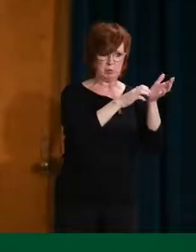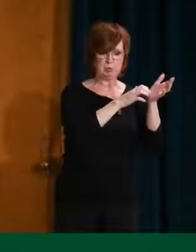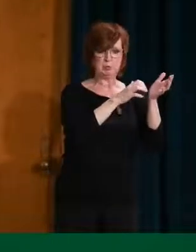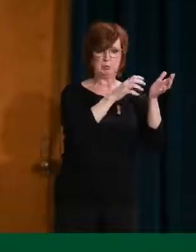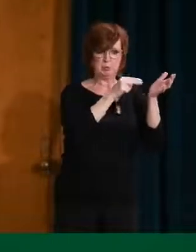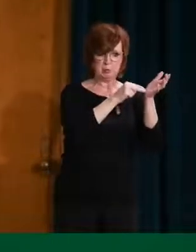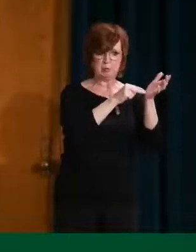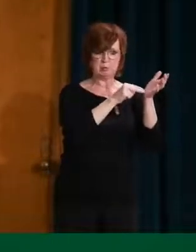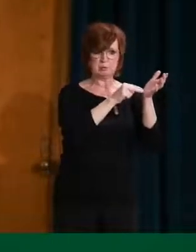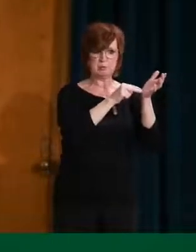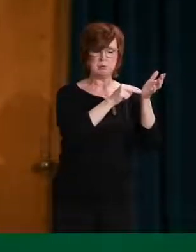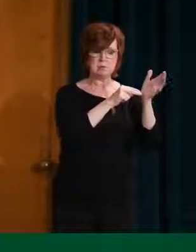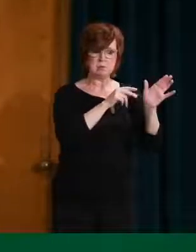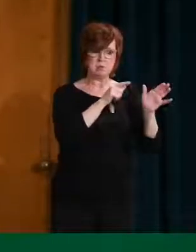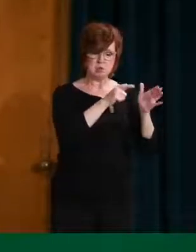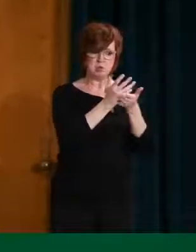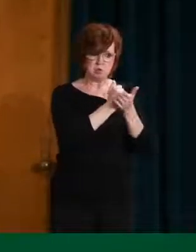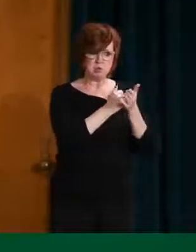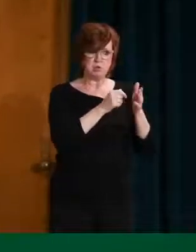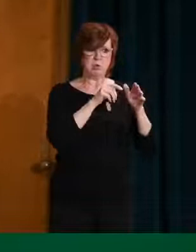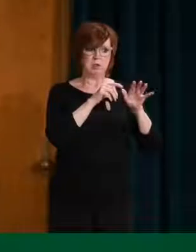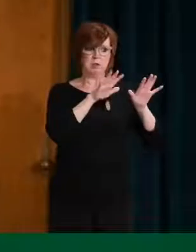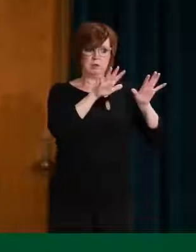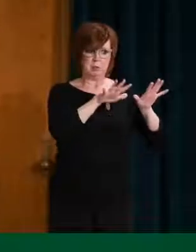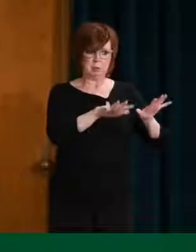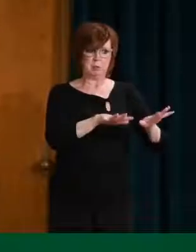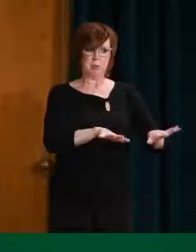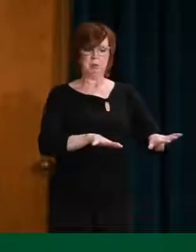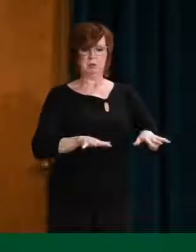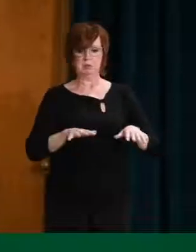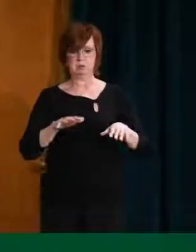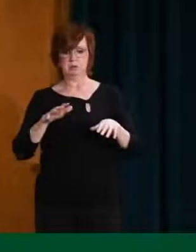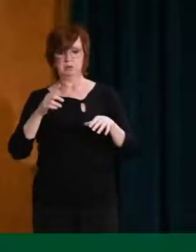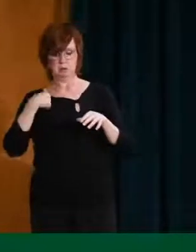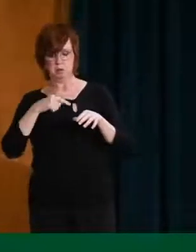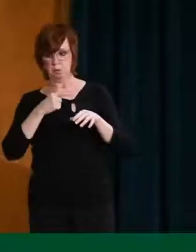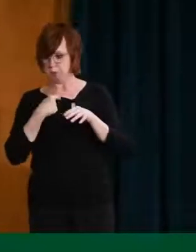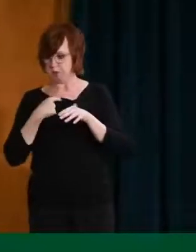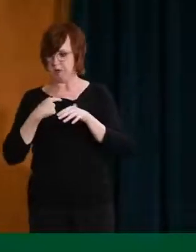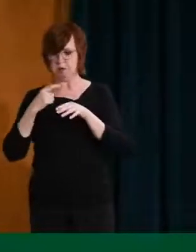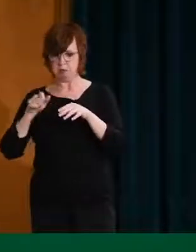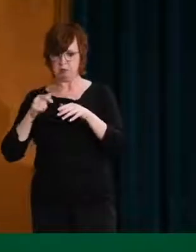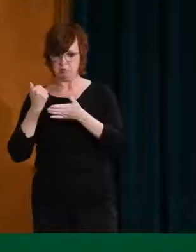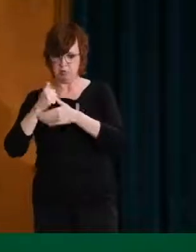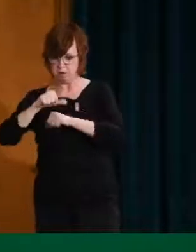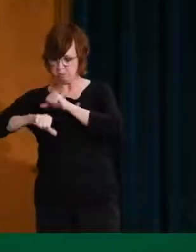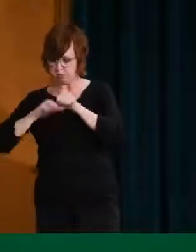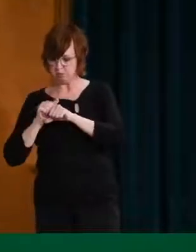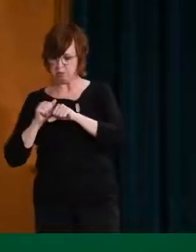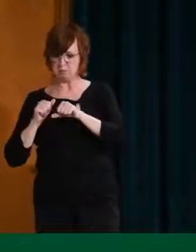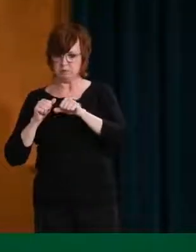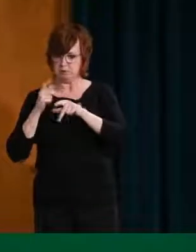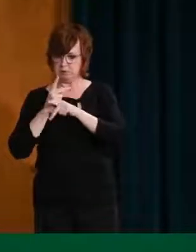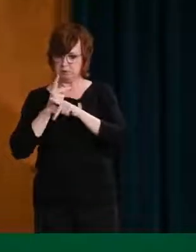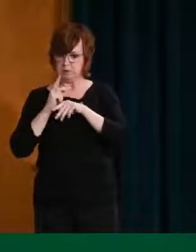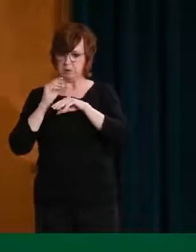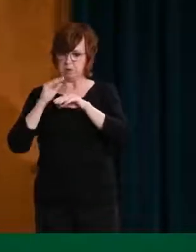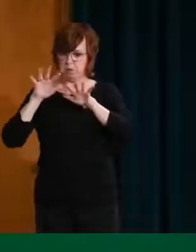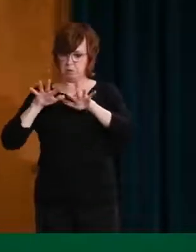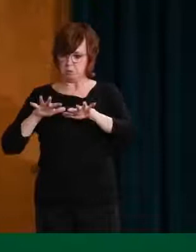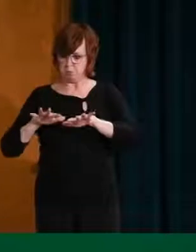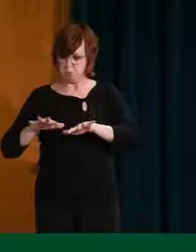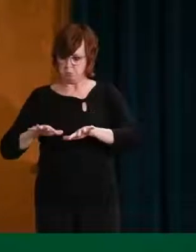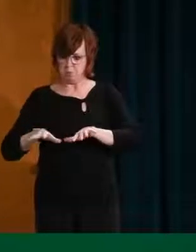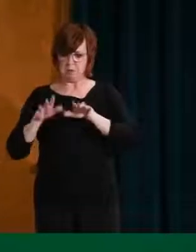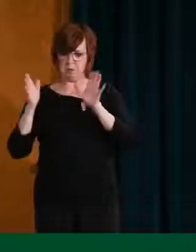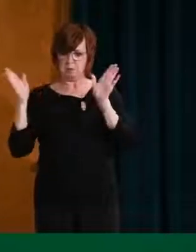is working, but that will change if we let our guard down too soon. So once again, I say to each and every